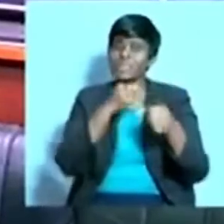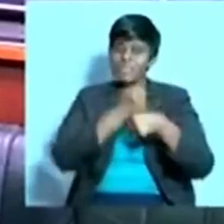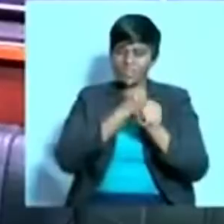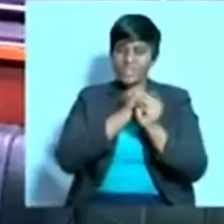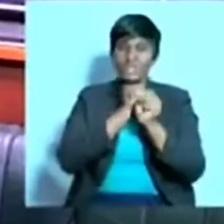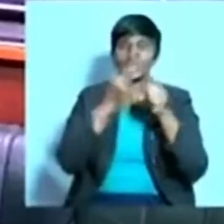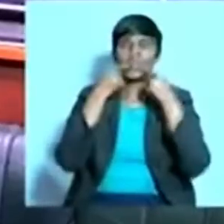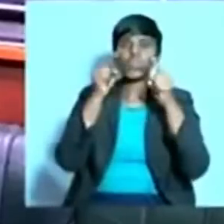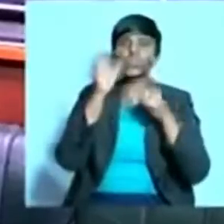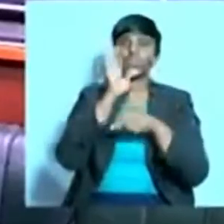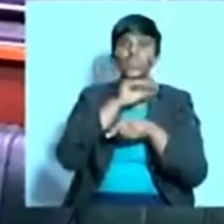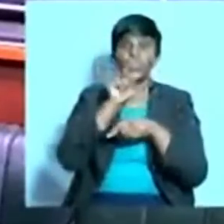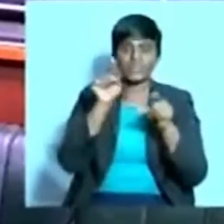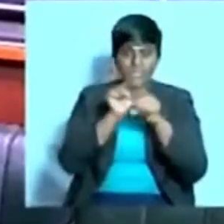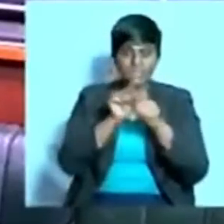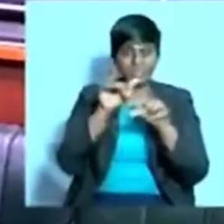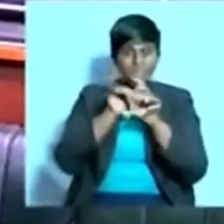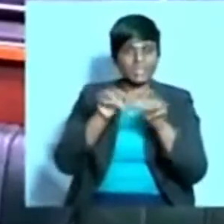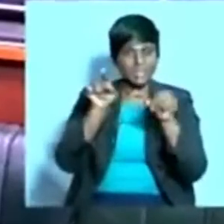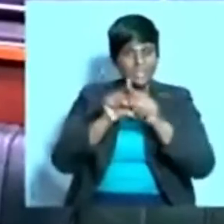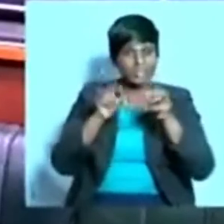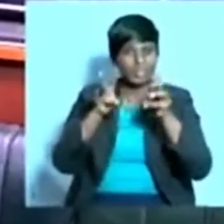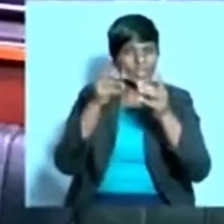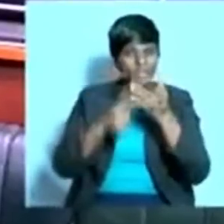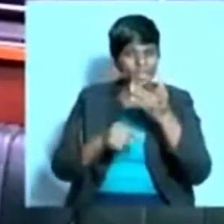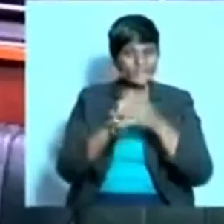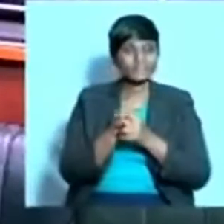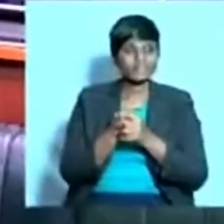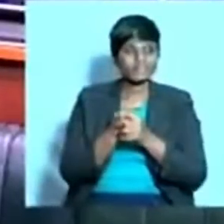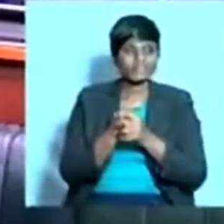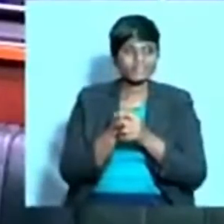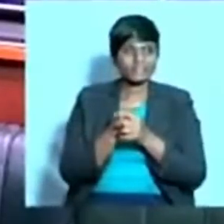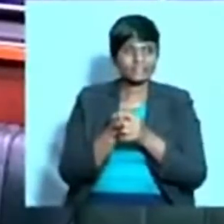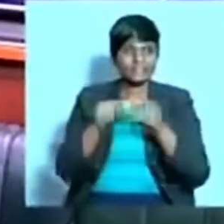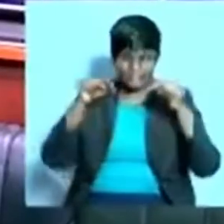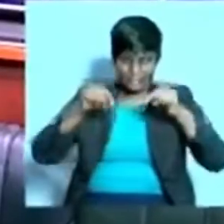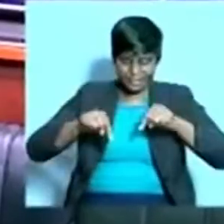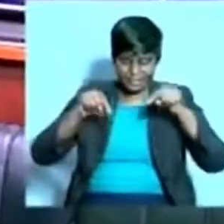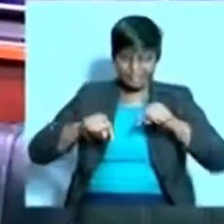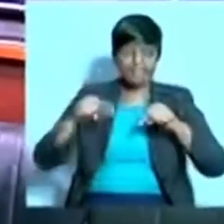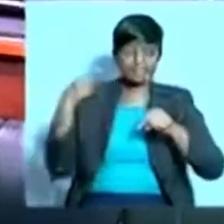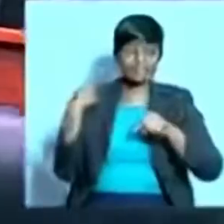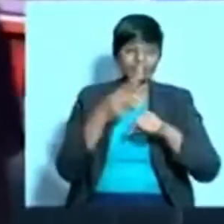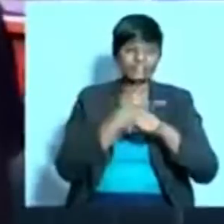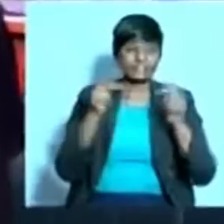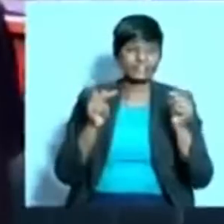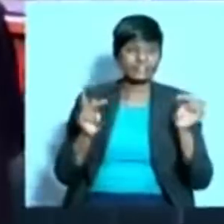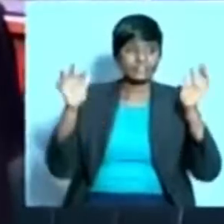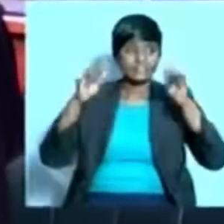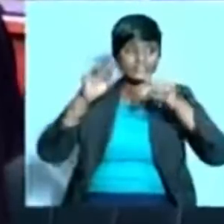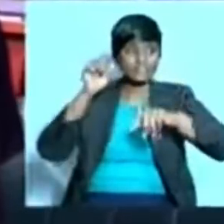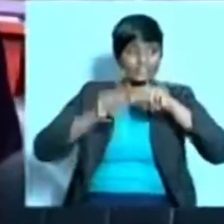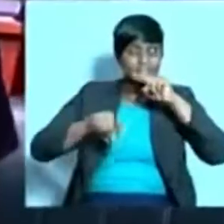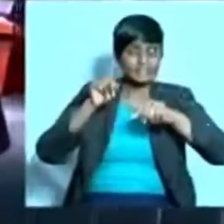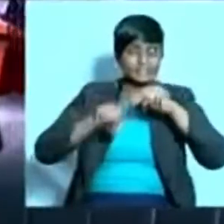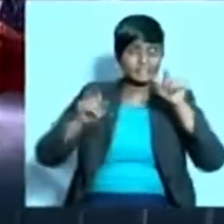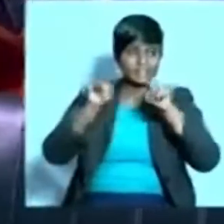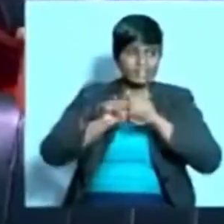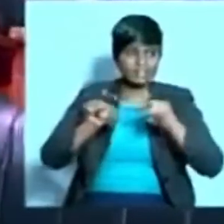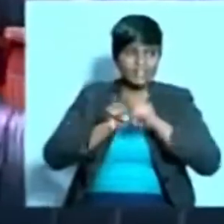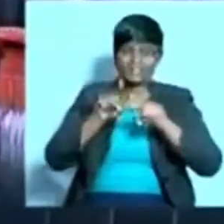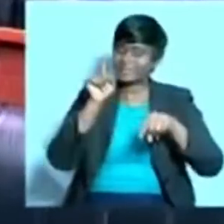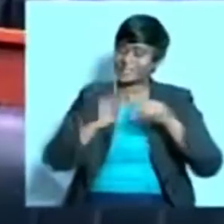promulgated to the effect that this House cannot delve